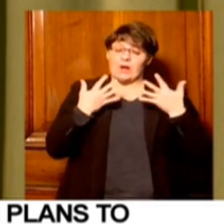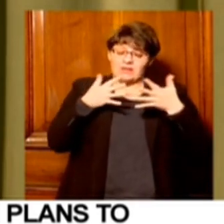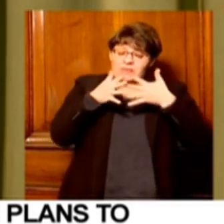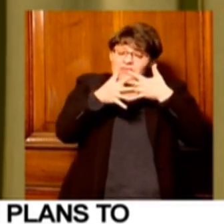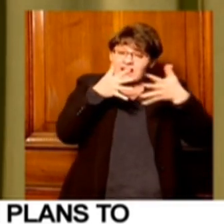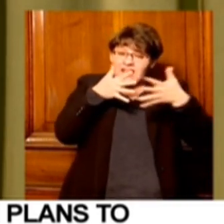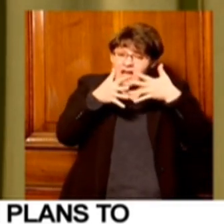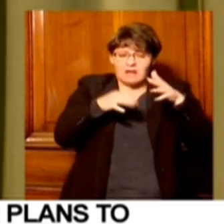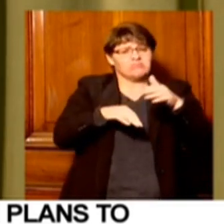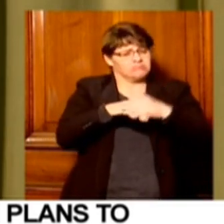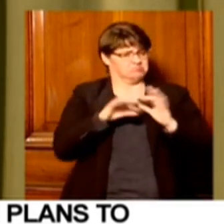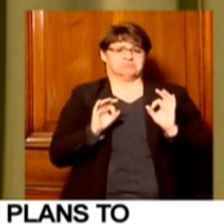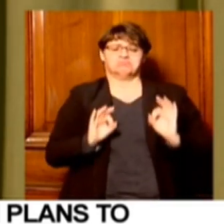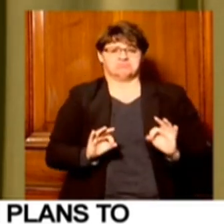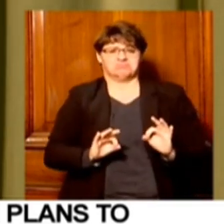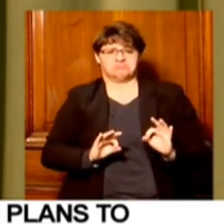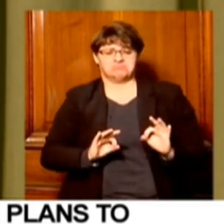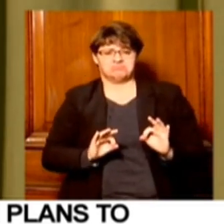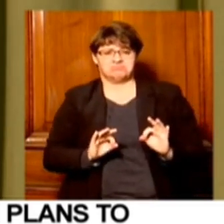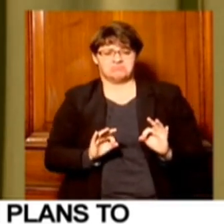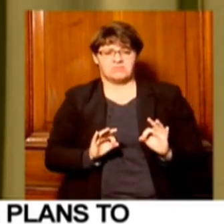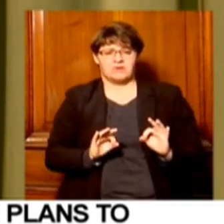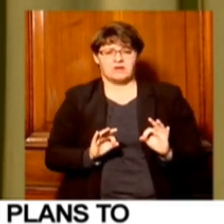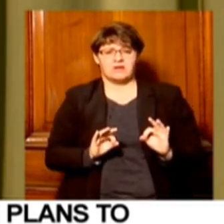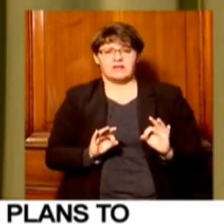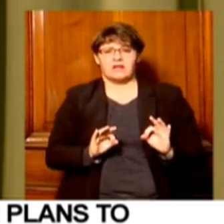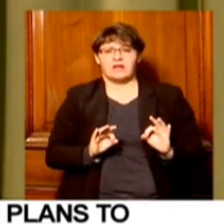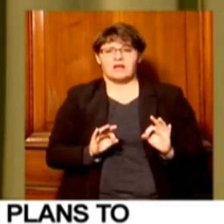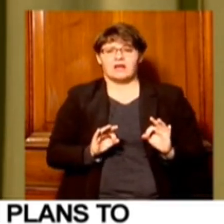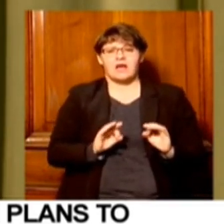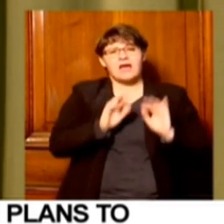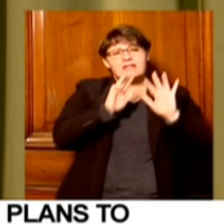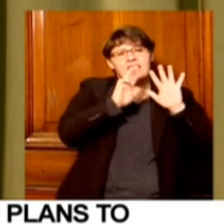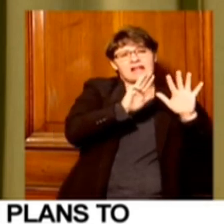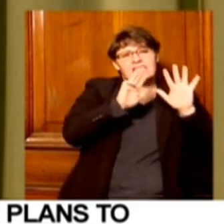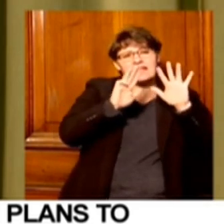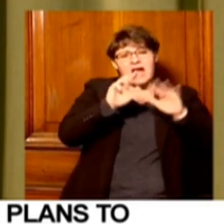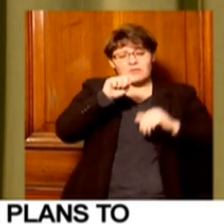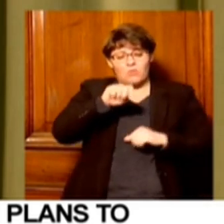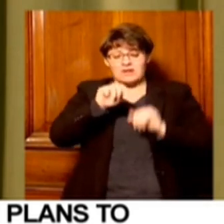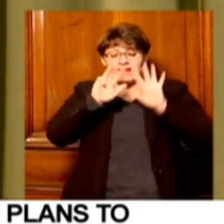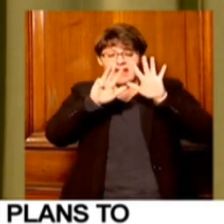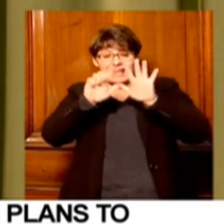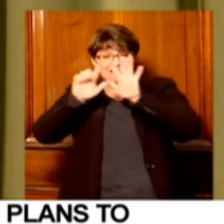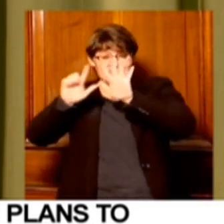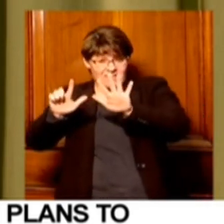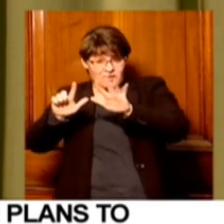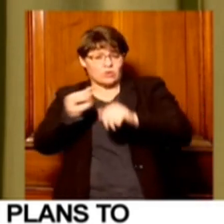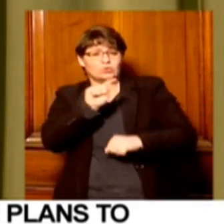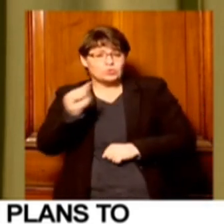up to, it has efficiency levels of anything between 99.97 to